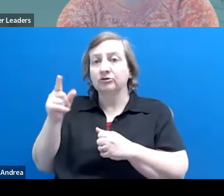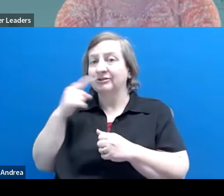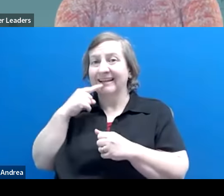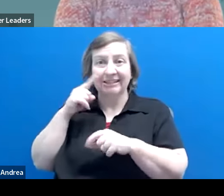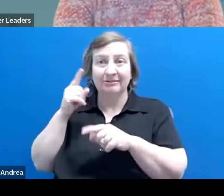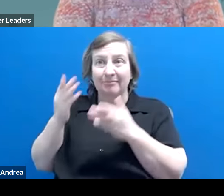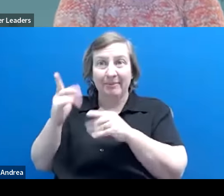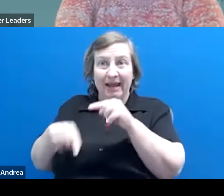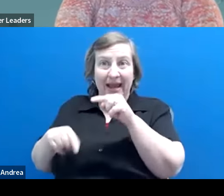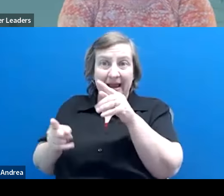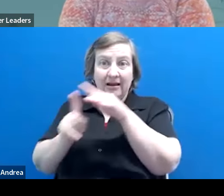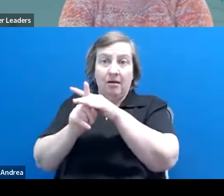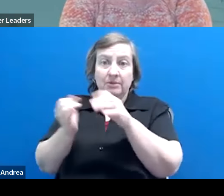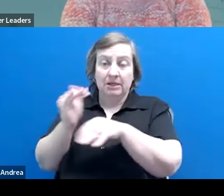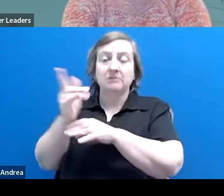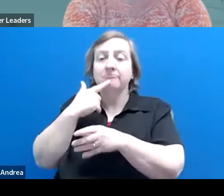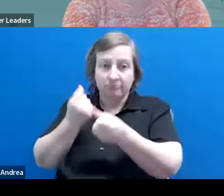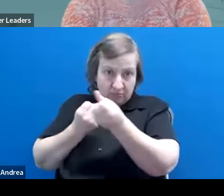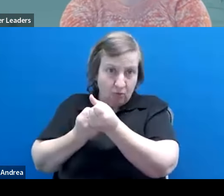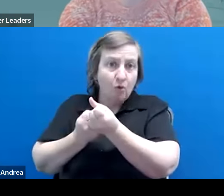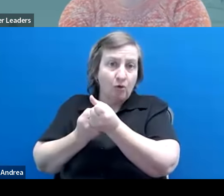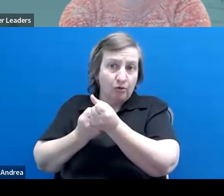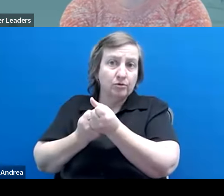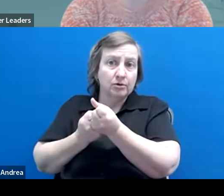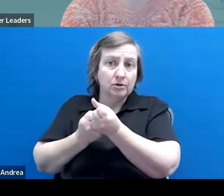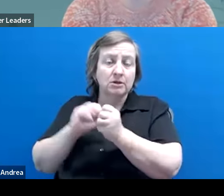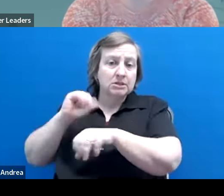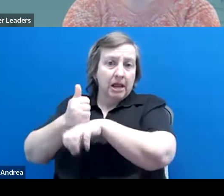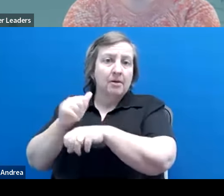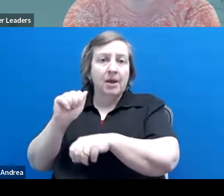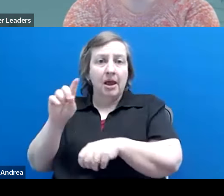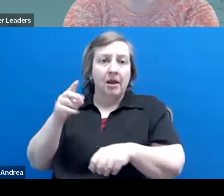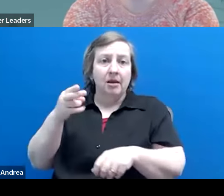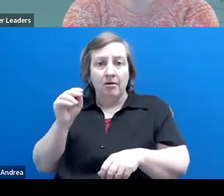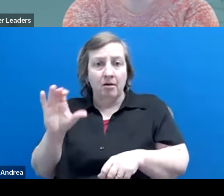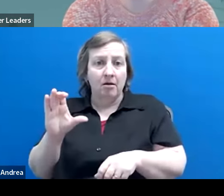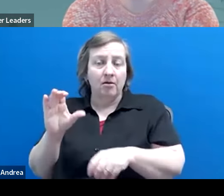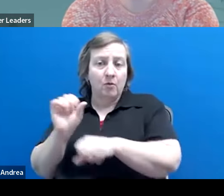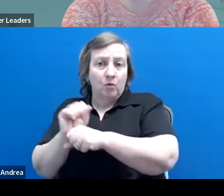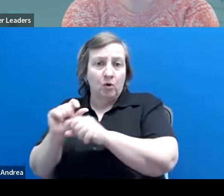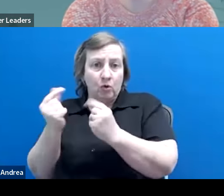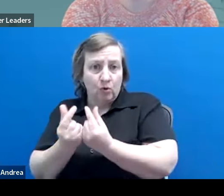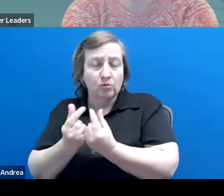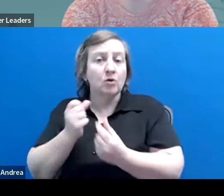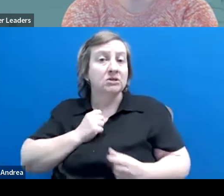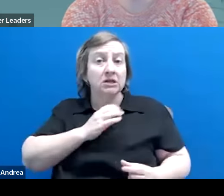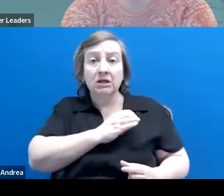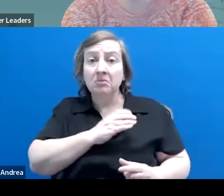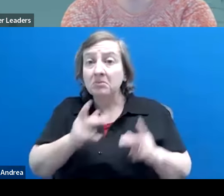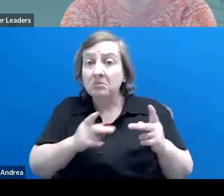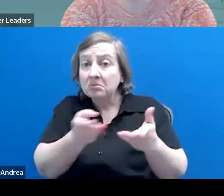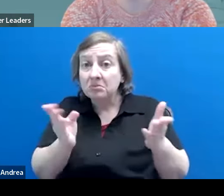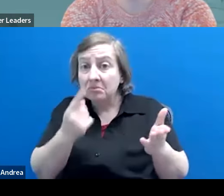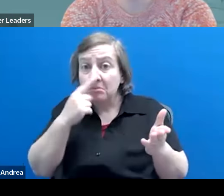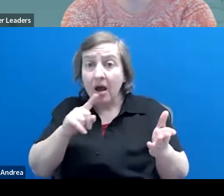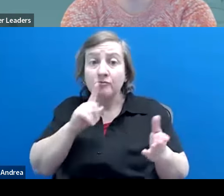she said she supports convening this ad hoc work group. So I'm gonna ask steering committee members if you could, you can actually just raise